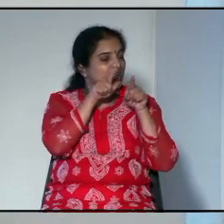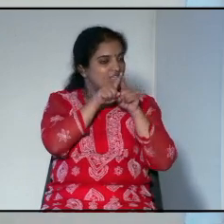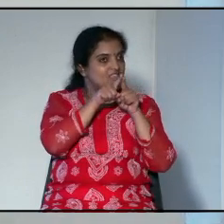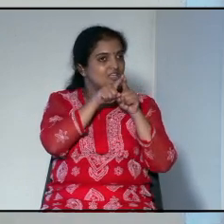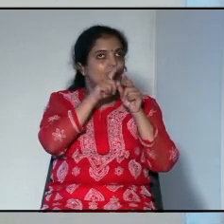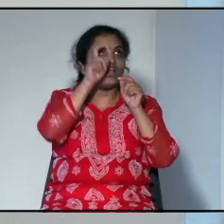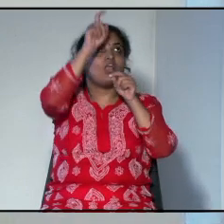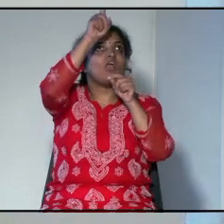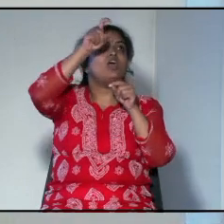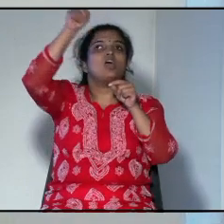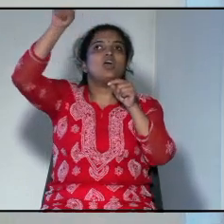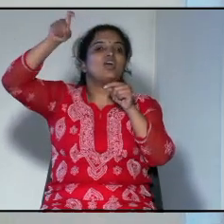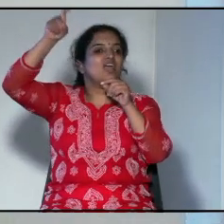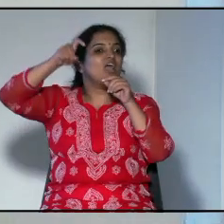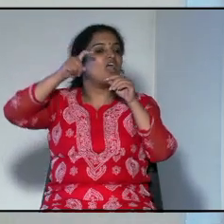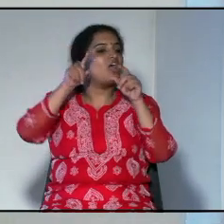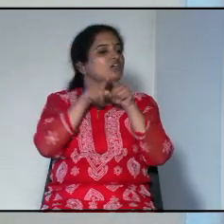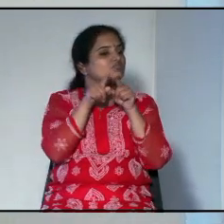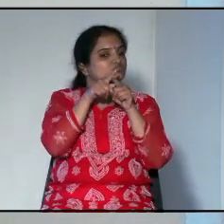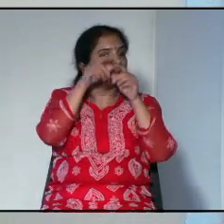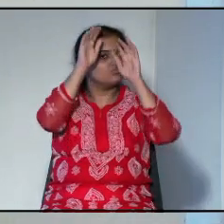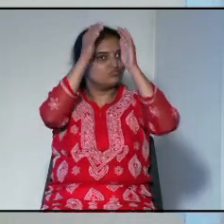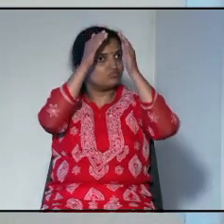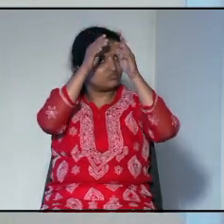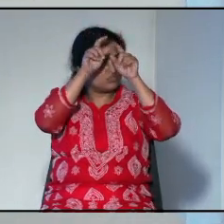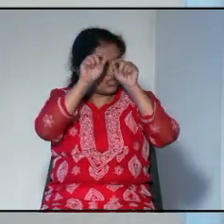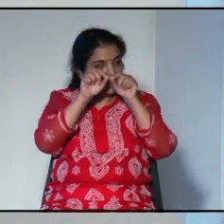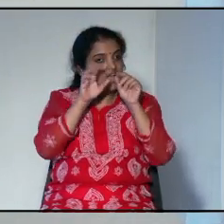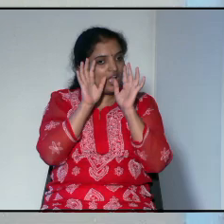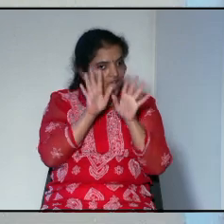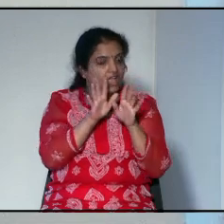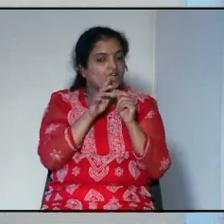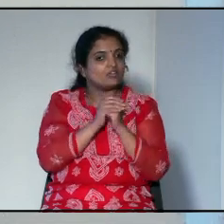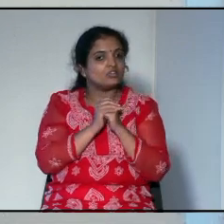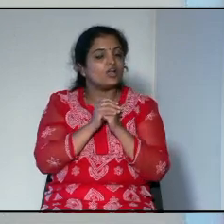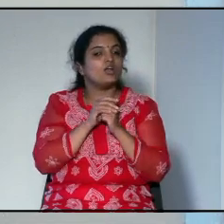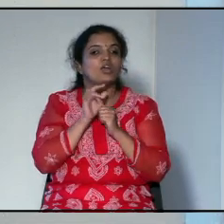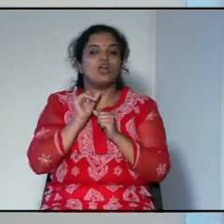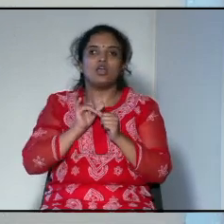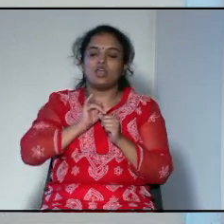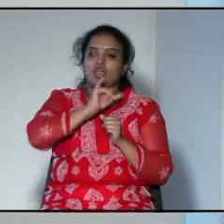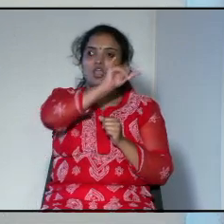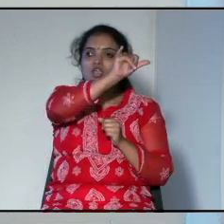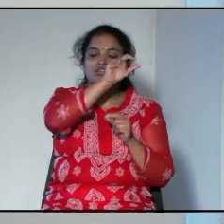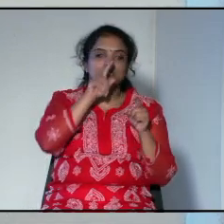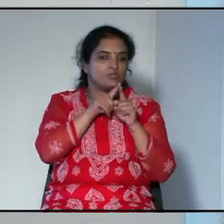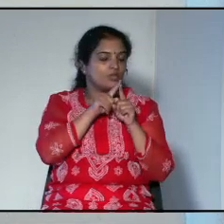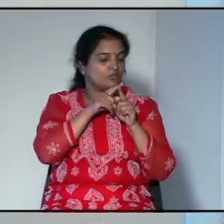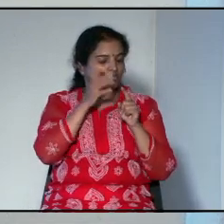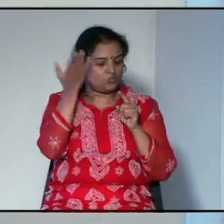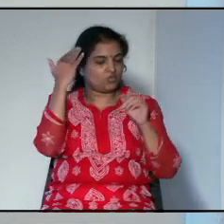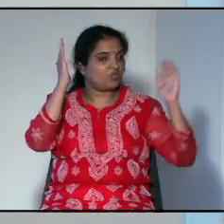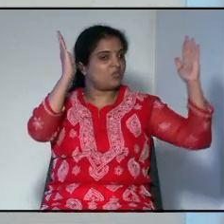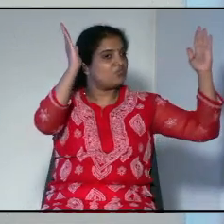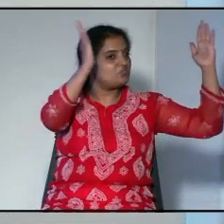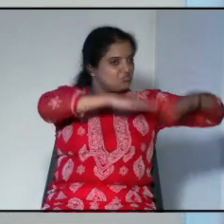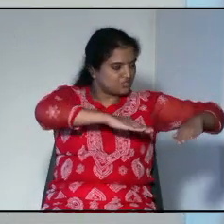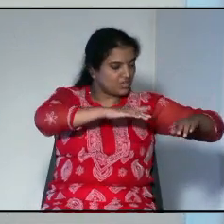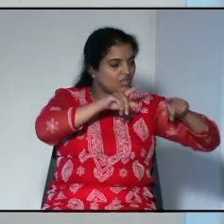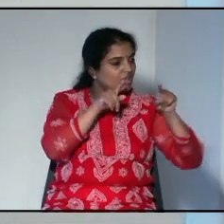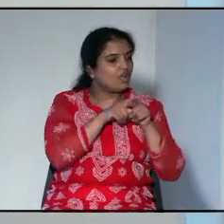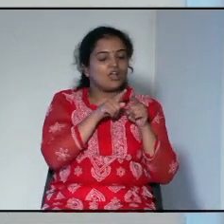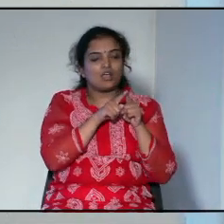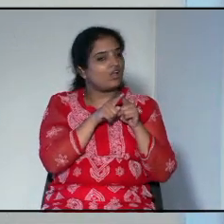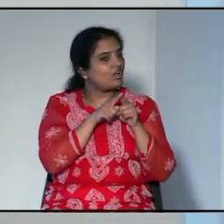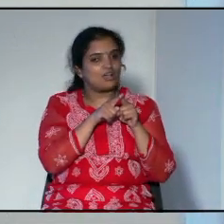because when the Calcutta Airport Hotel was demolished and the airport hotel ceased to exist, it all moved. So the